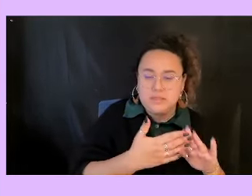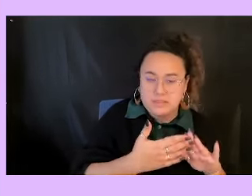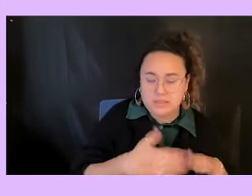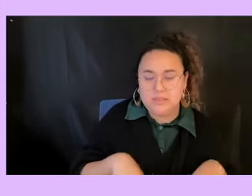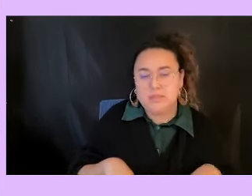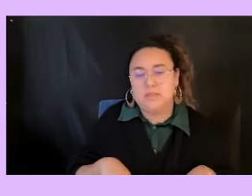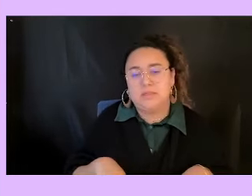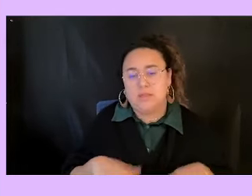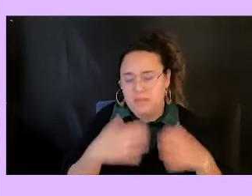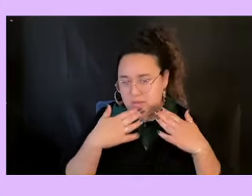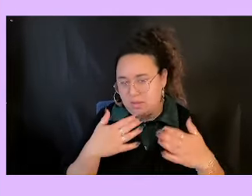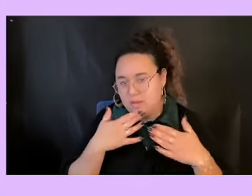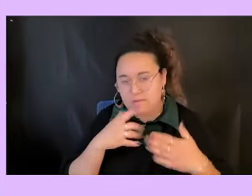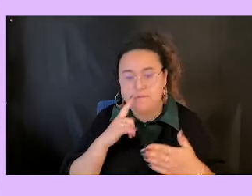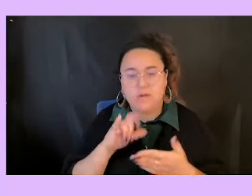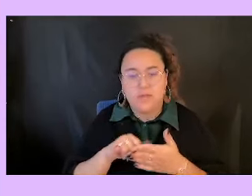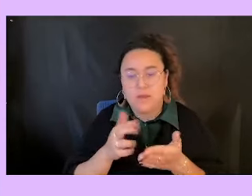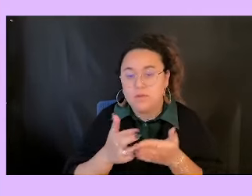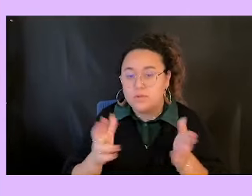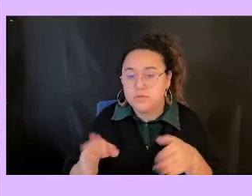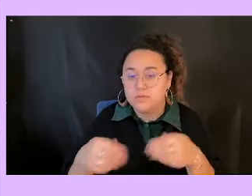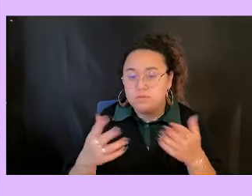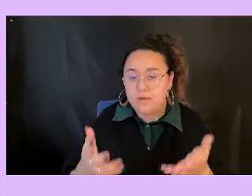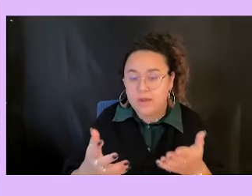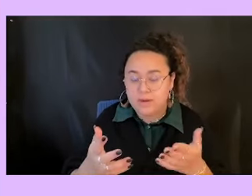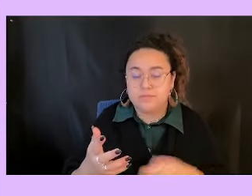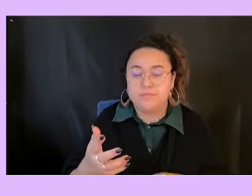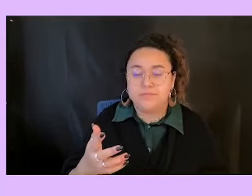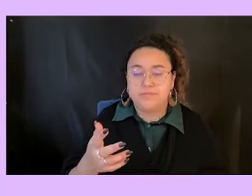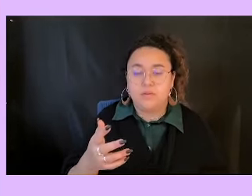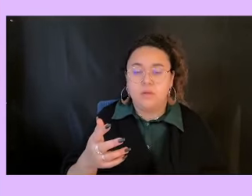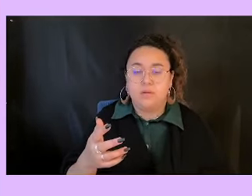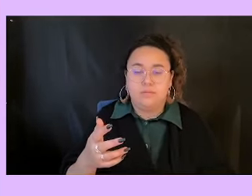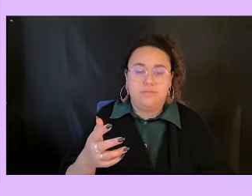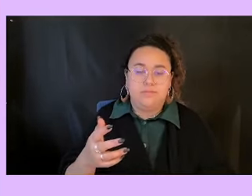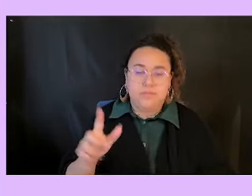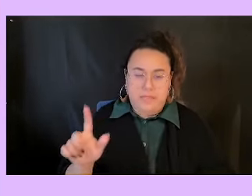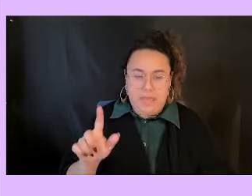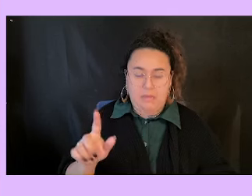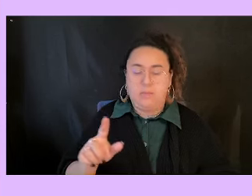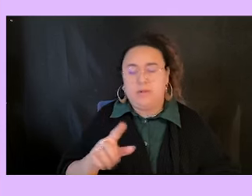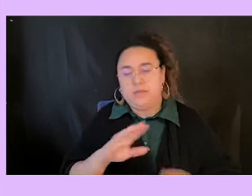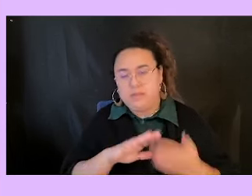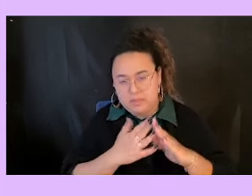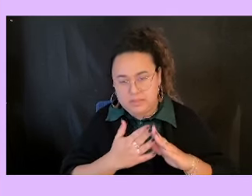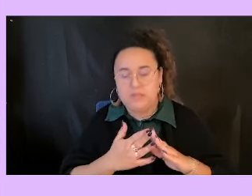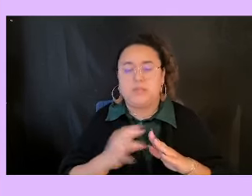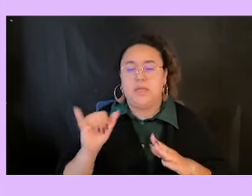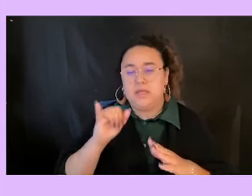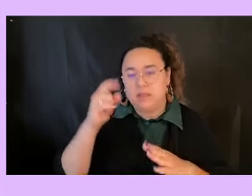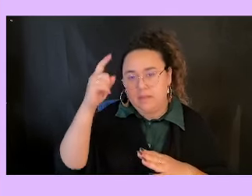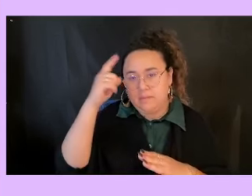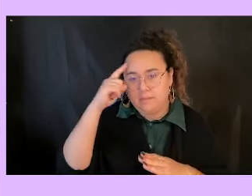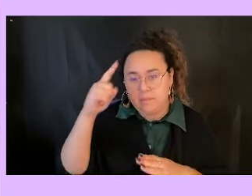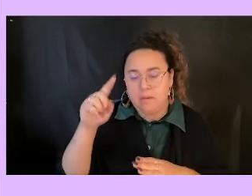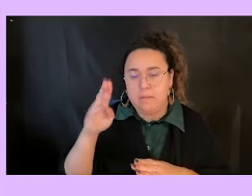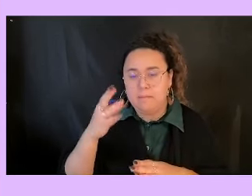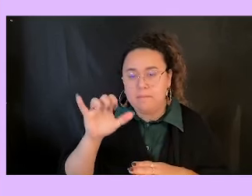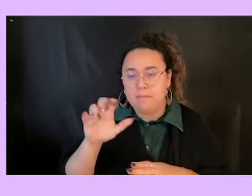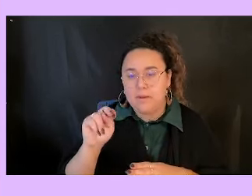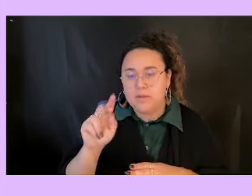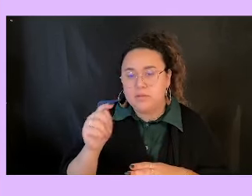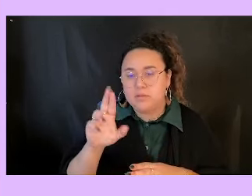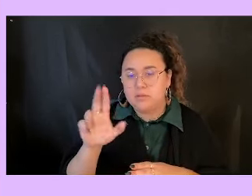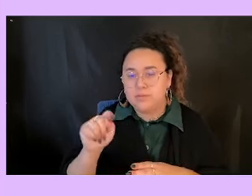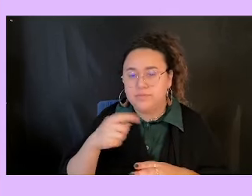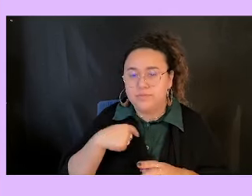you for the resource that you've provided financially, but also the brain trust. Like we talk about with David and Michael and Carl,